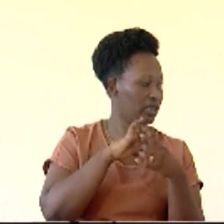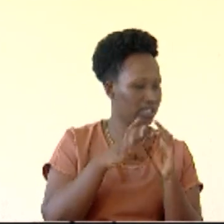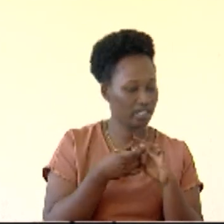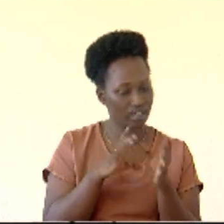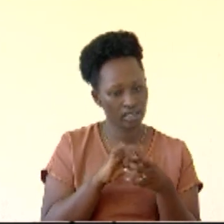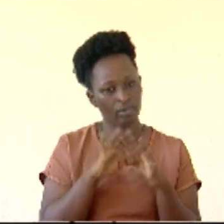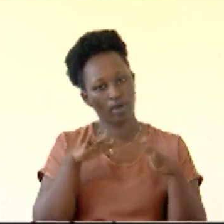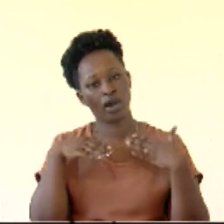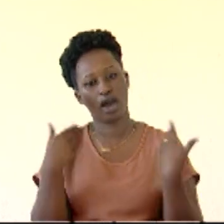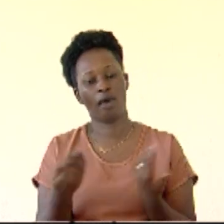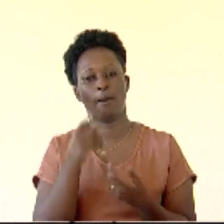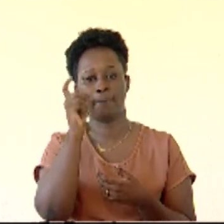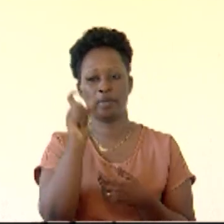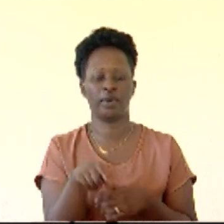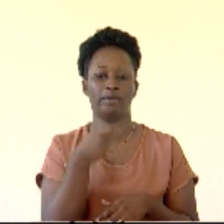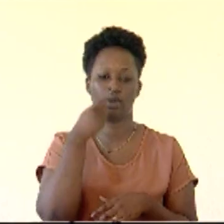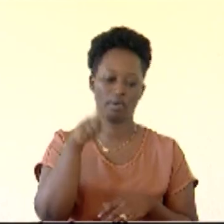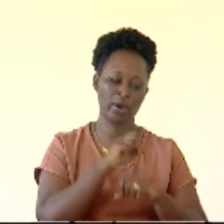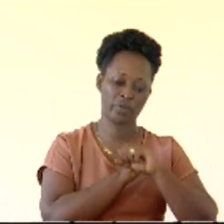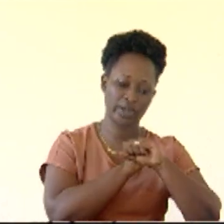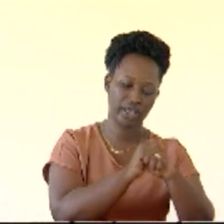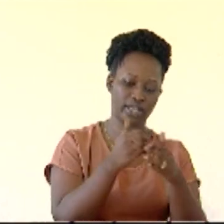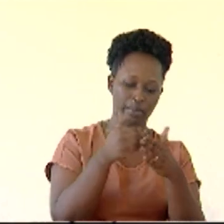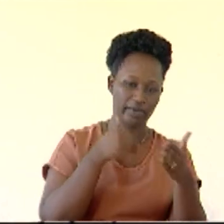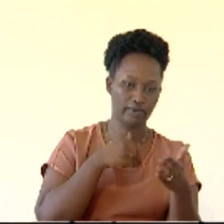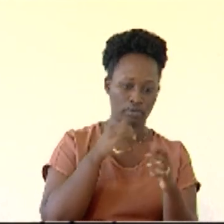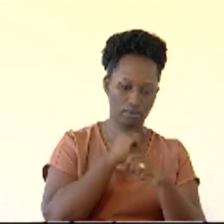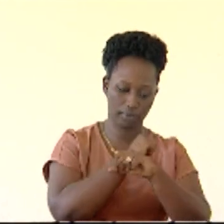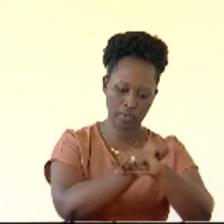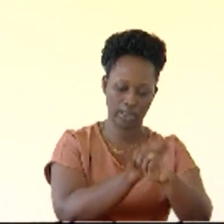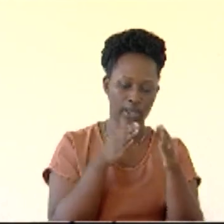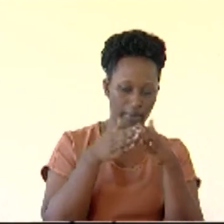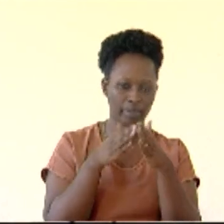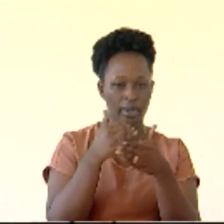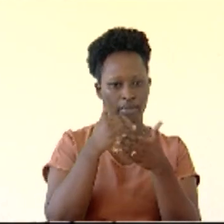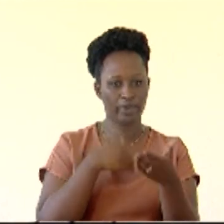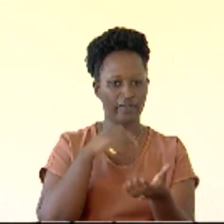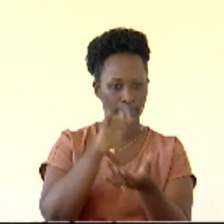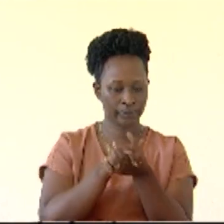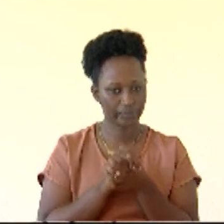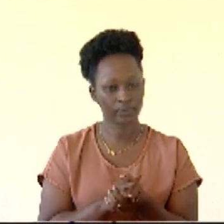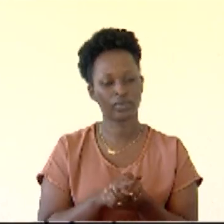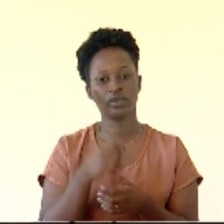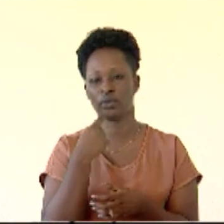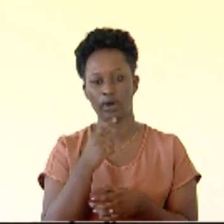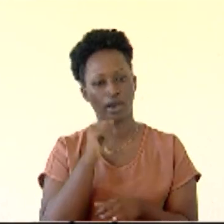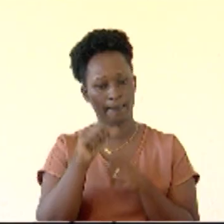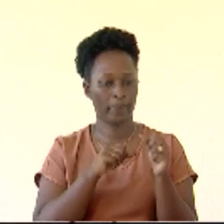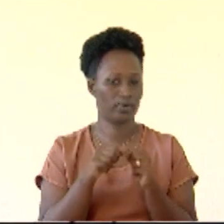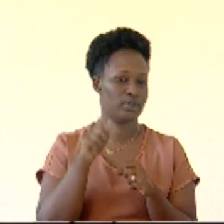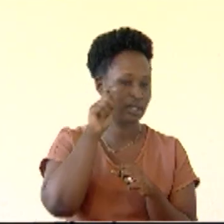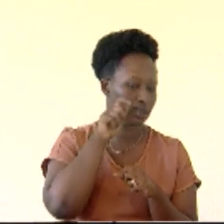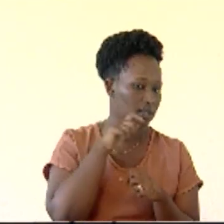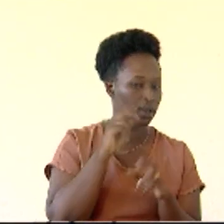avoid of not having sex at an early age. We talked about the outcomes. We talked about sexuality. We talked about aging, how it happens